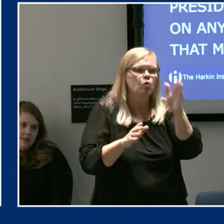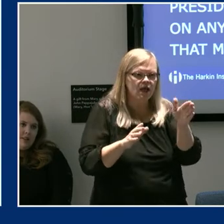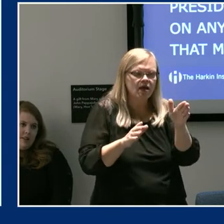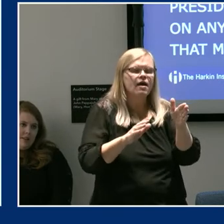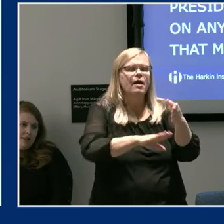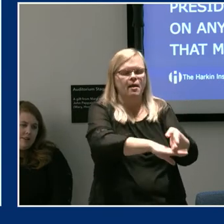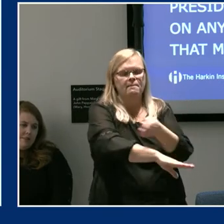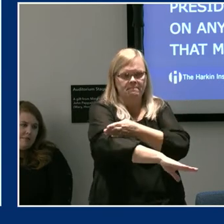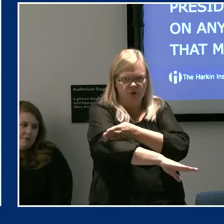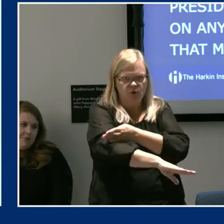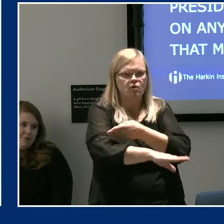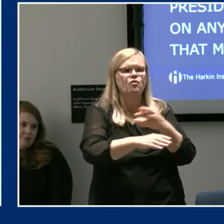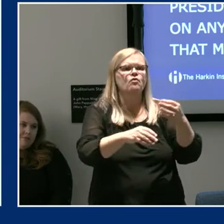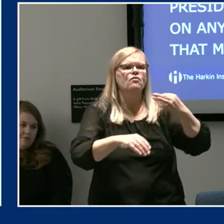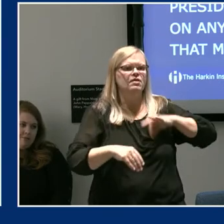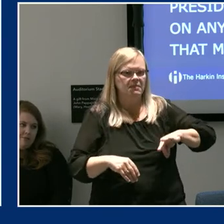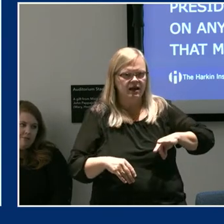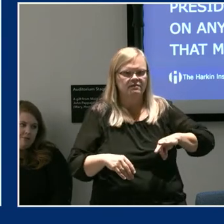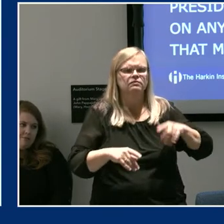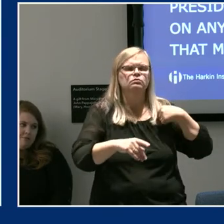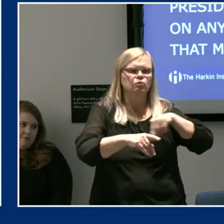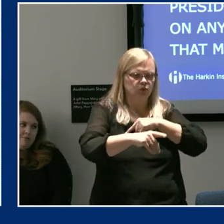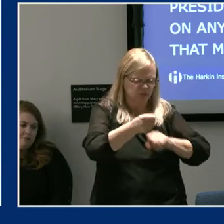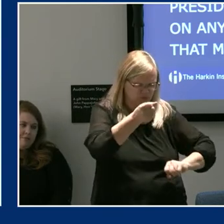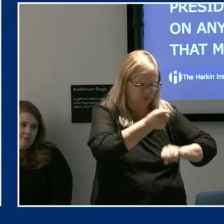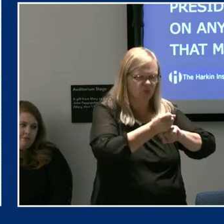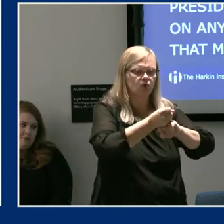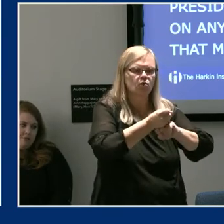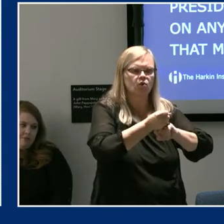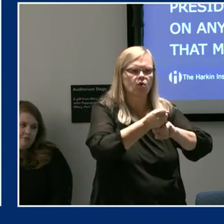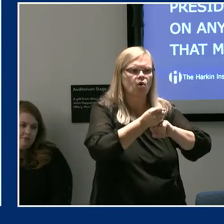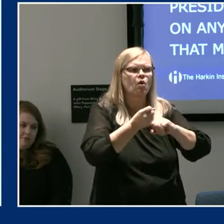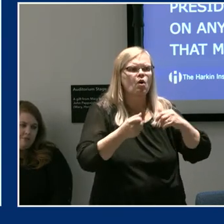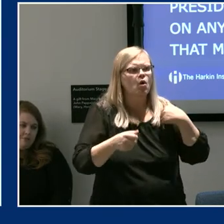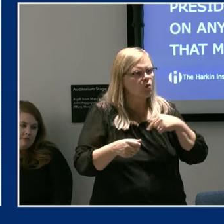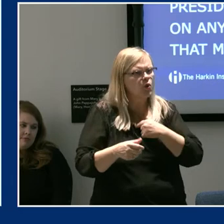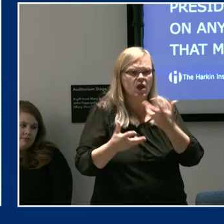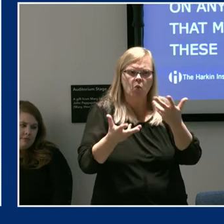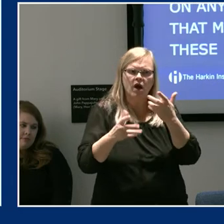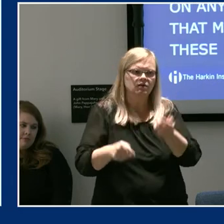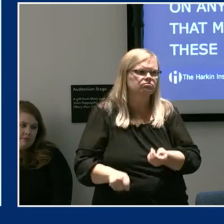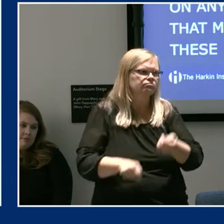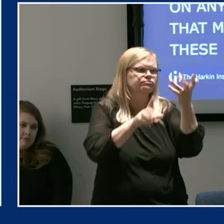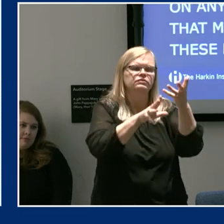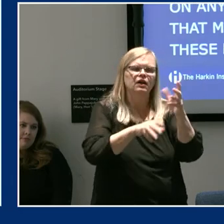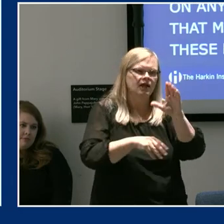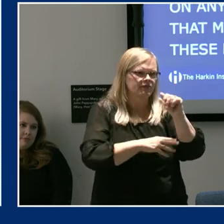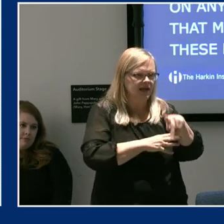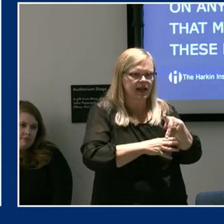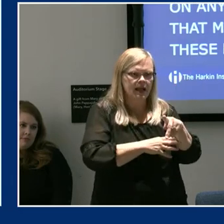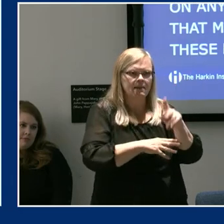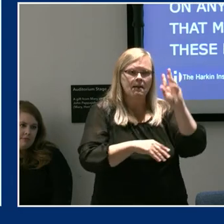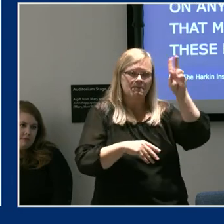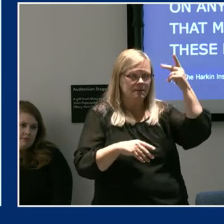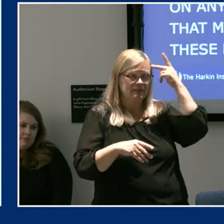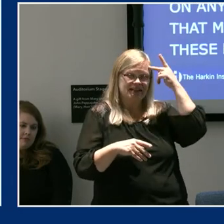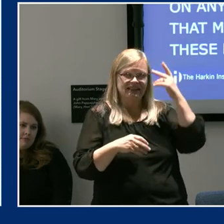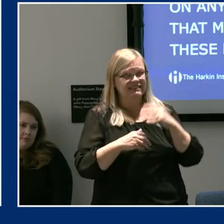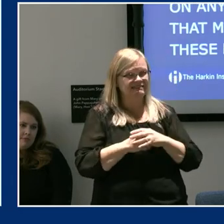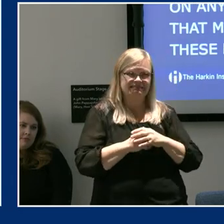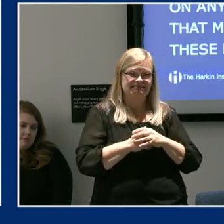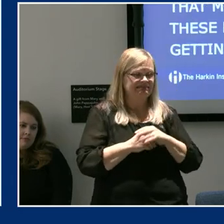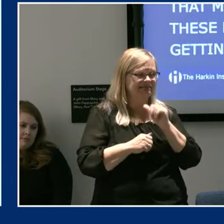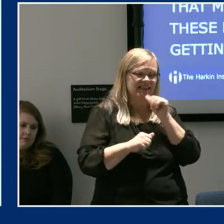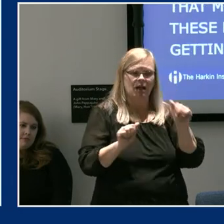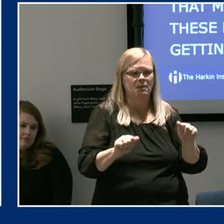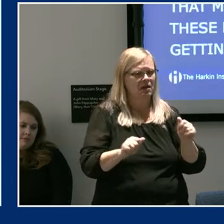improves these benefits. We support that. We'd be for getting rid of the cap altogether. Politically, that's probably not